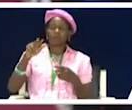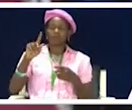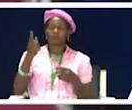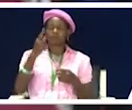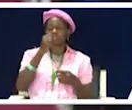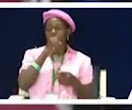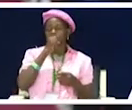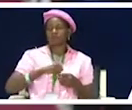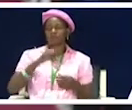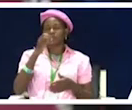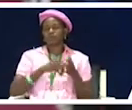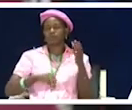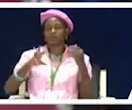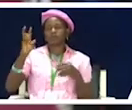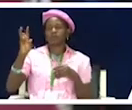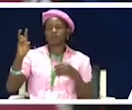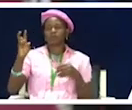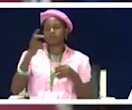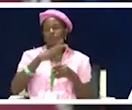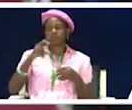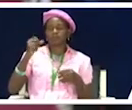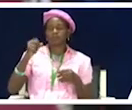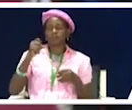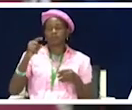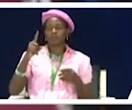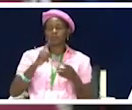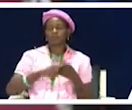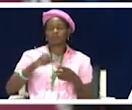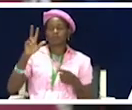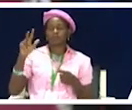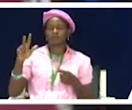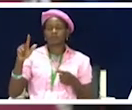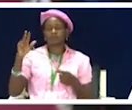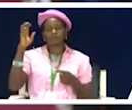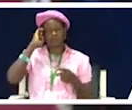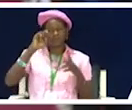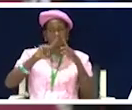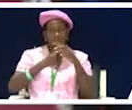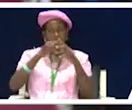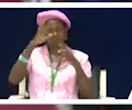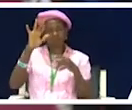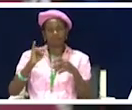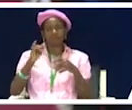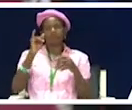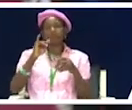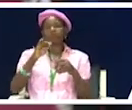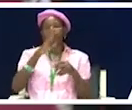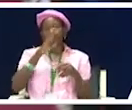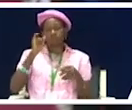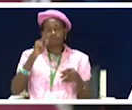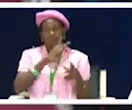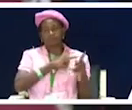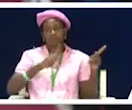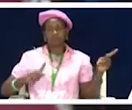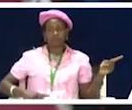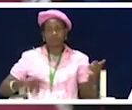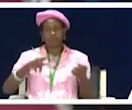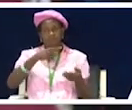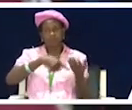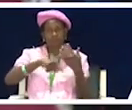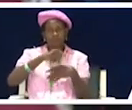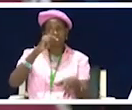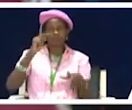Samuel 16, 11 to 13. He started by being the king among his